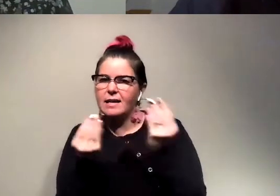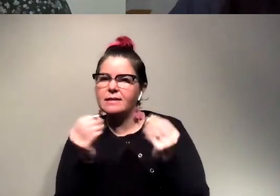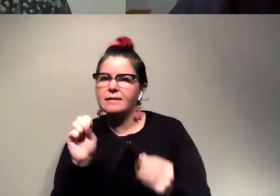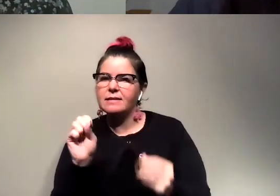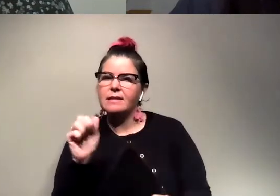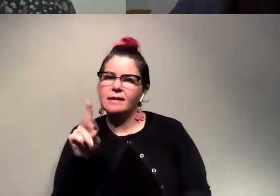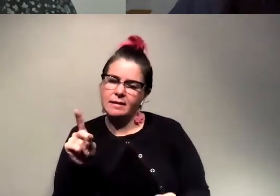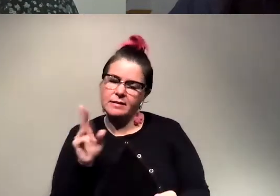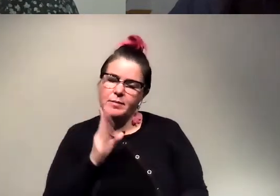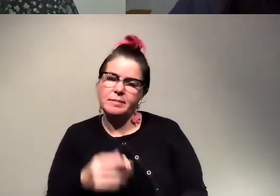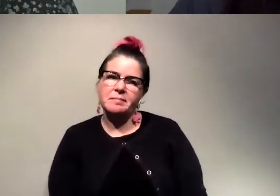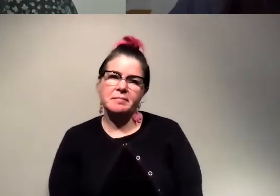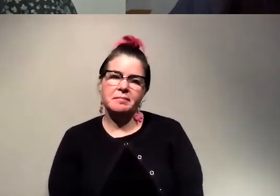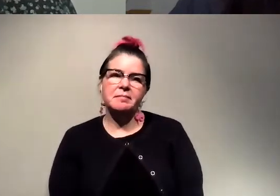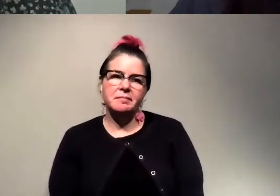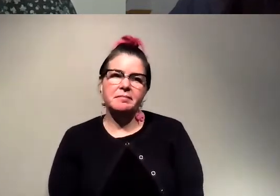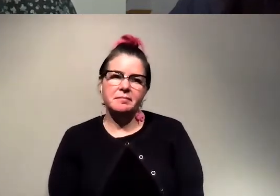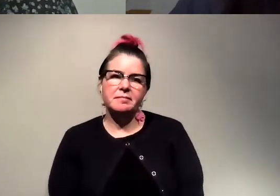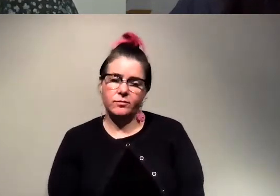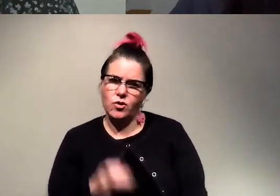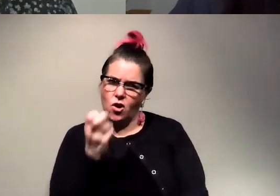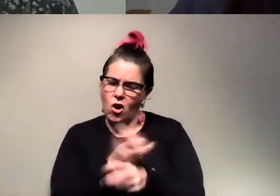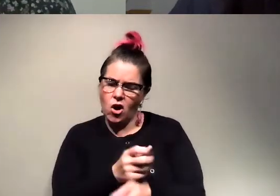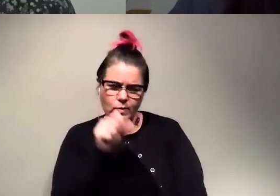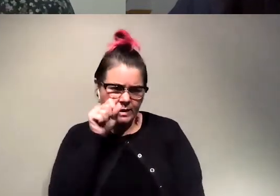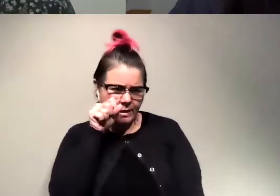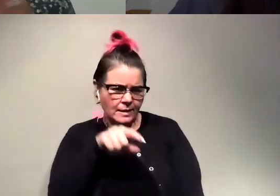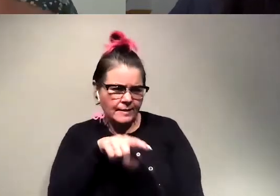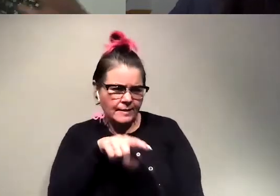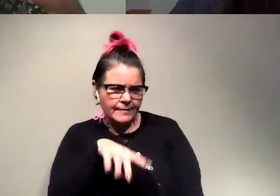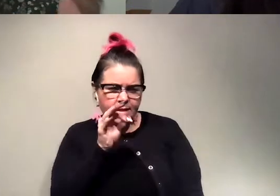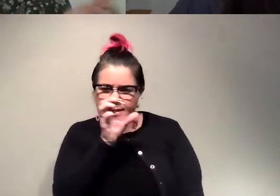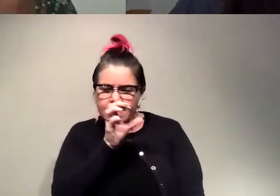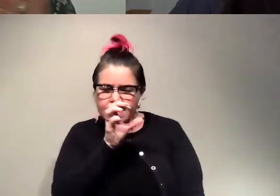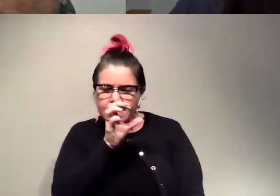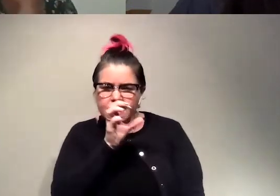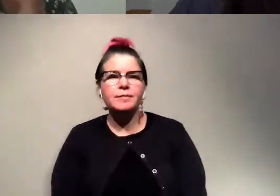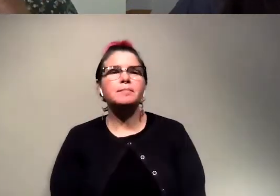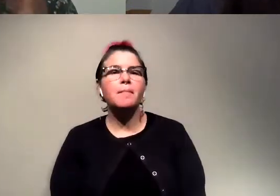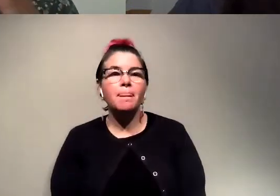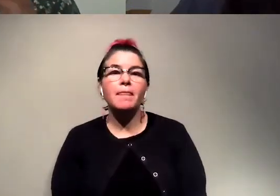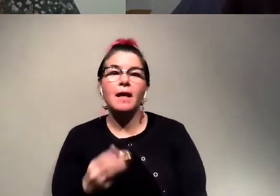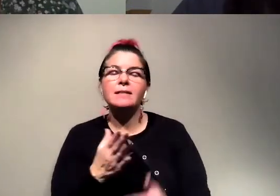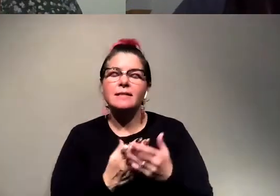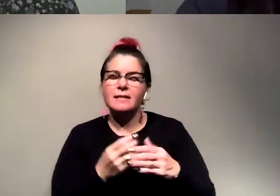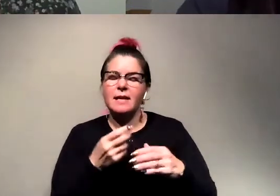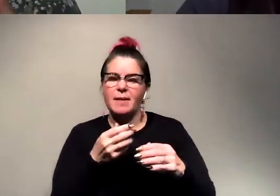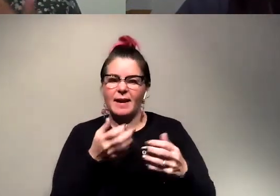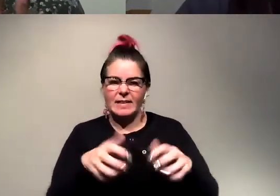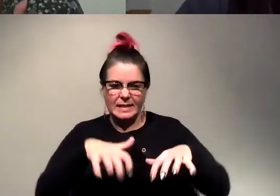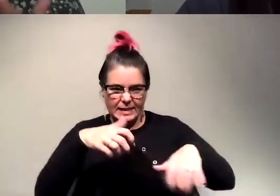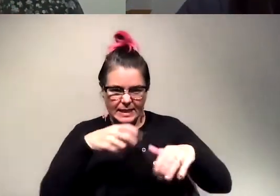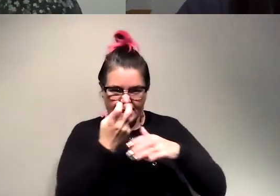sand. Those are really hard to spot, especially those that are specialized, like dig in the sand and live there. They